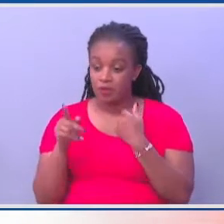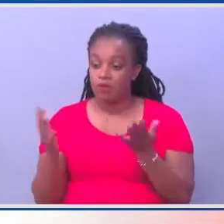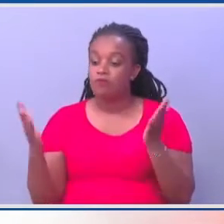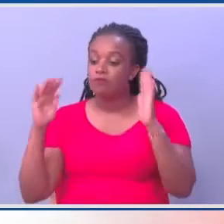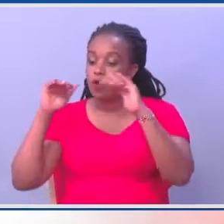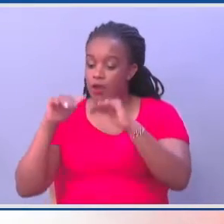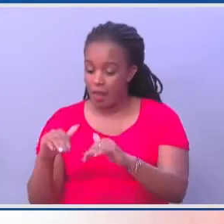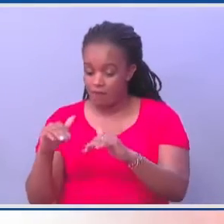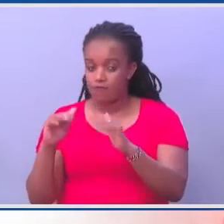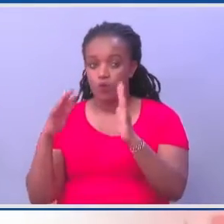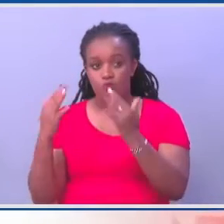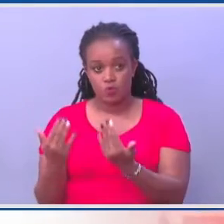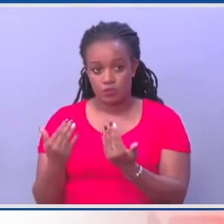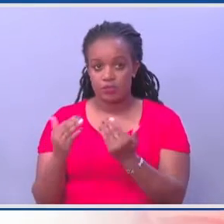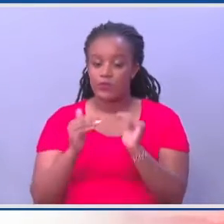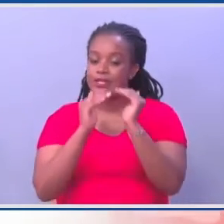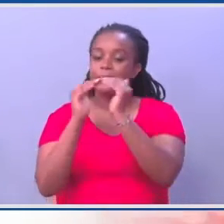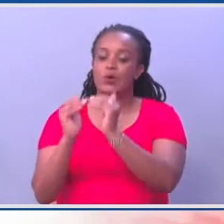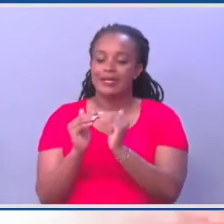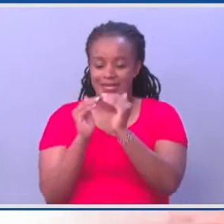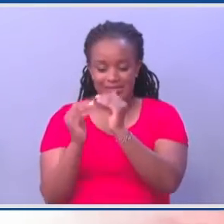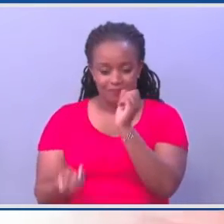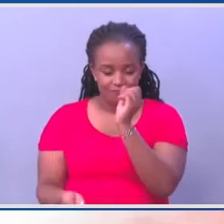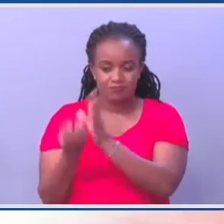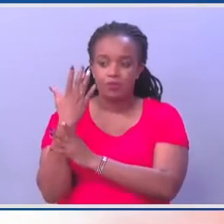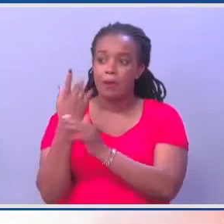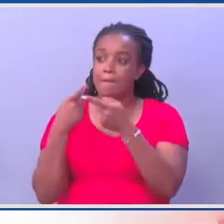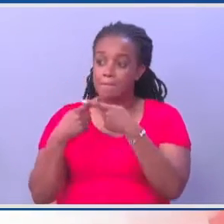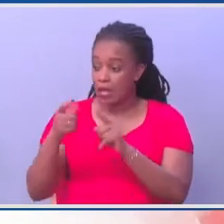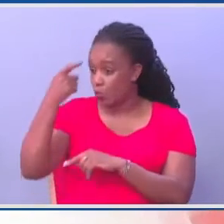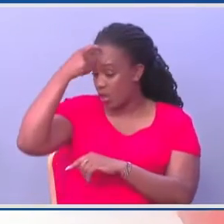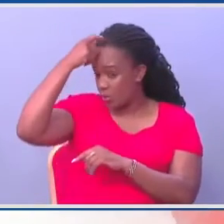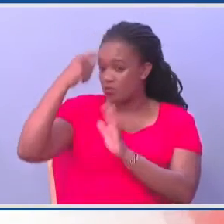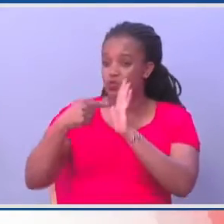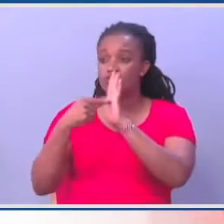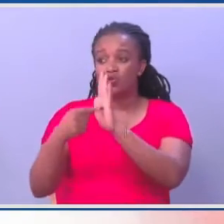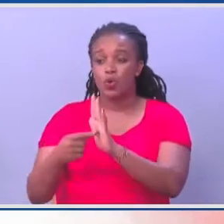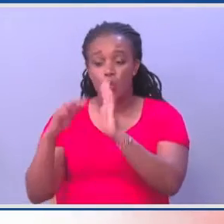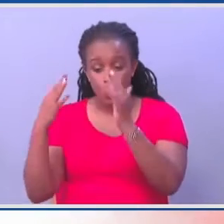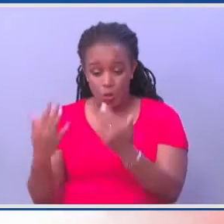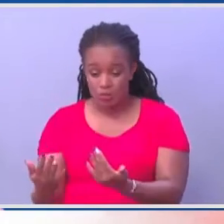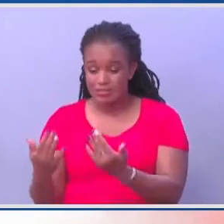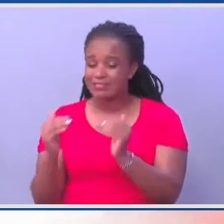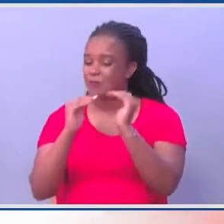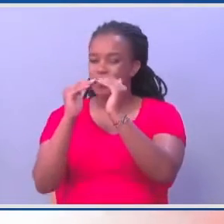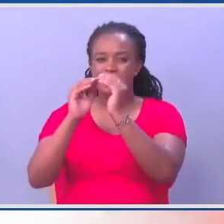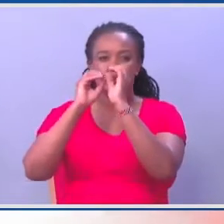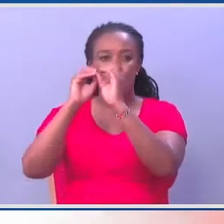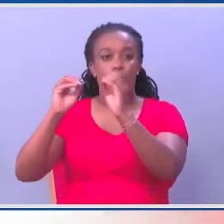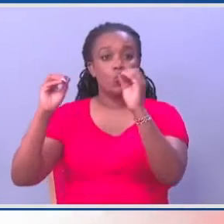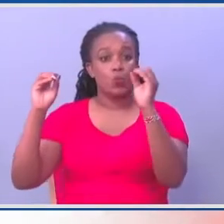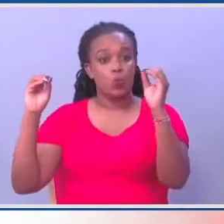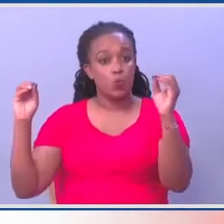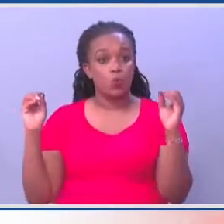of Democracy. But unfortunately, Wetangula exhibits no shade of democracy at all in